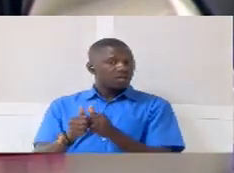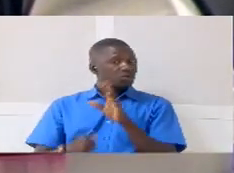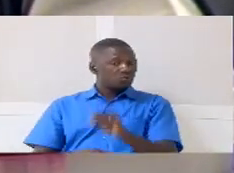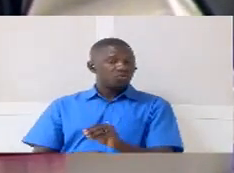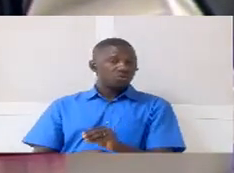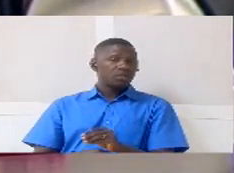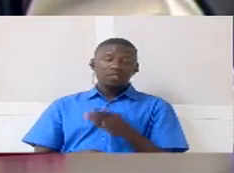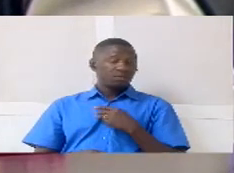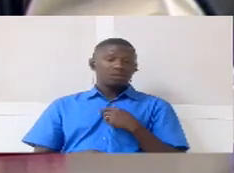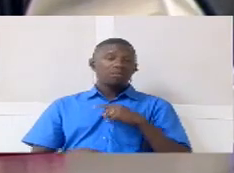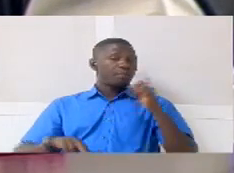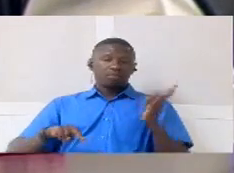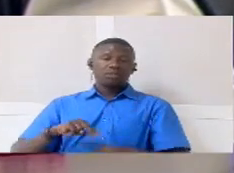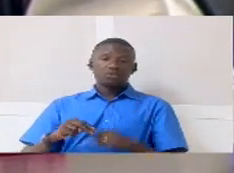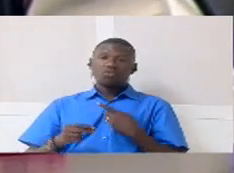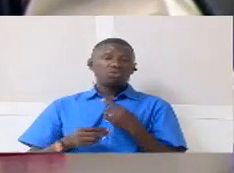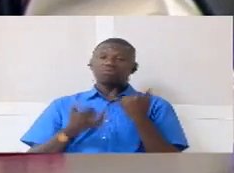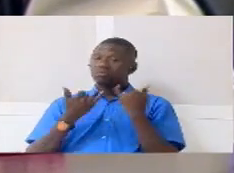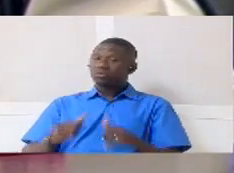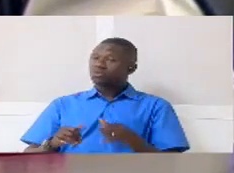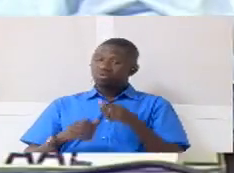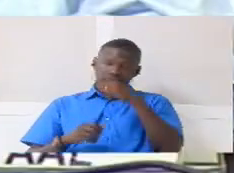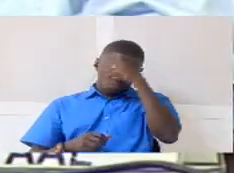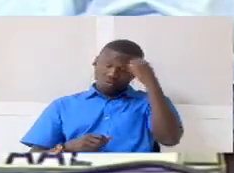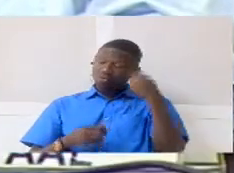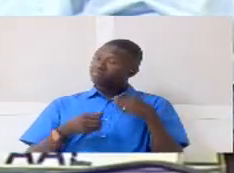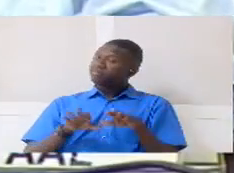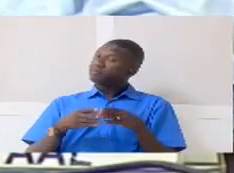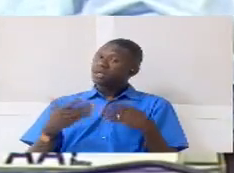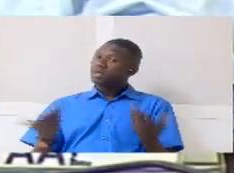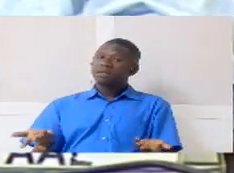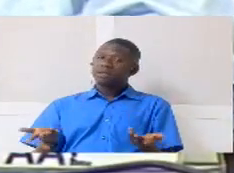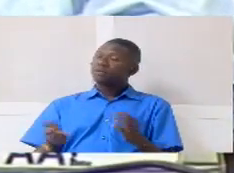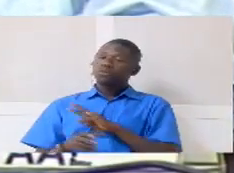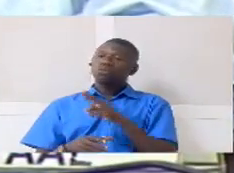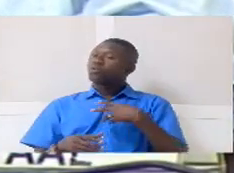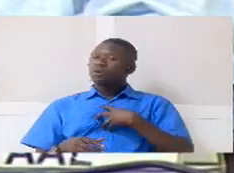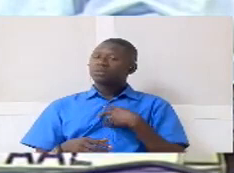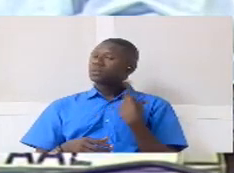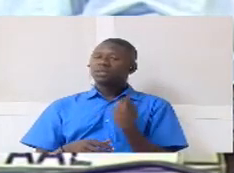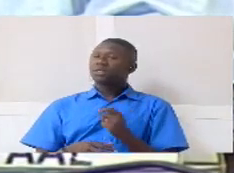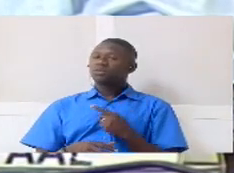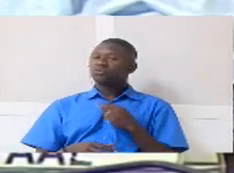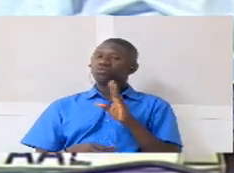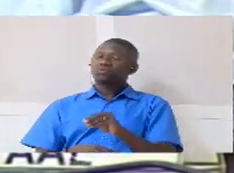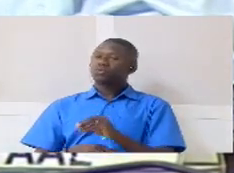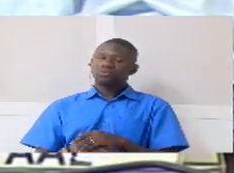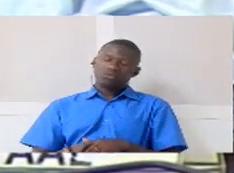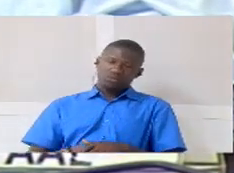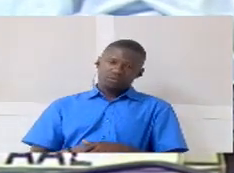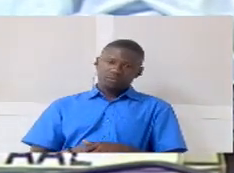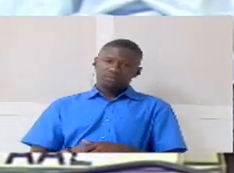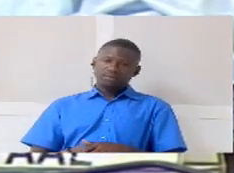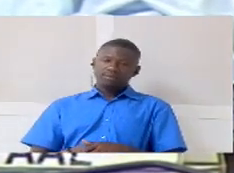and nobody will do that. It in fact goes beyond pressure. It is fear